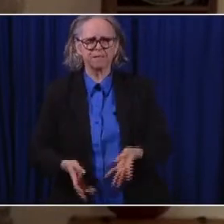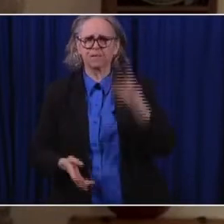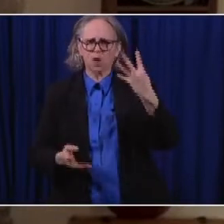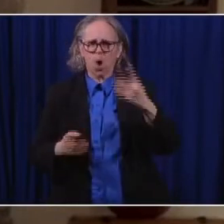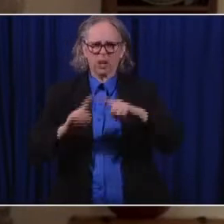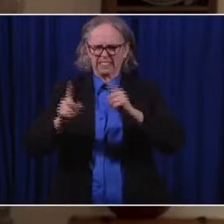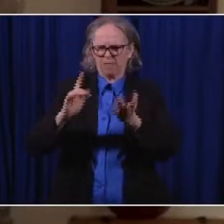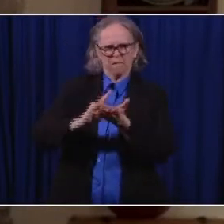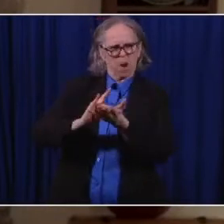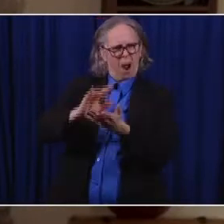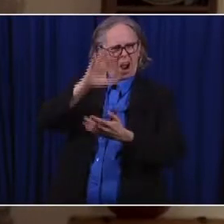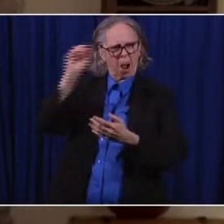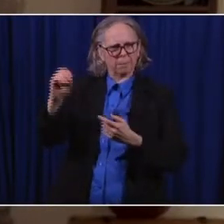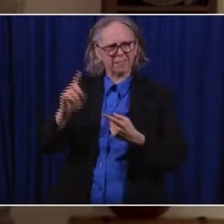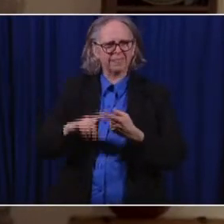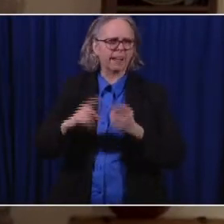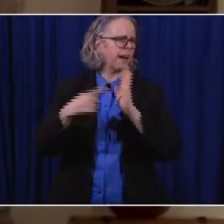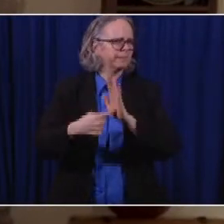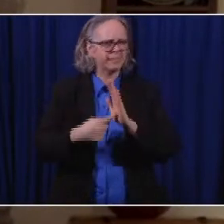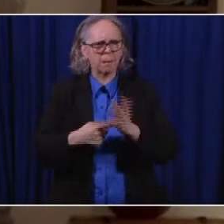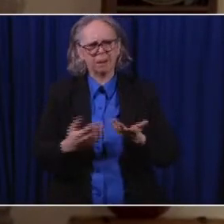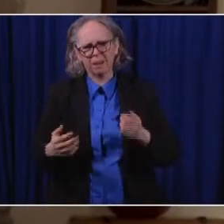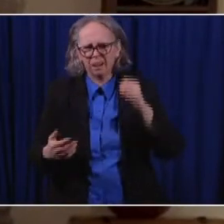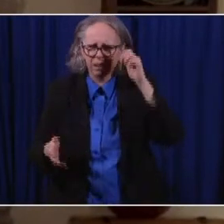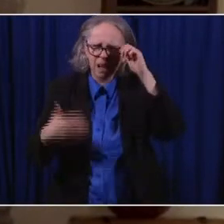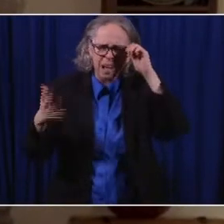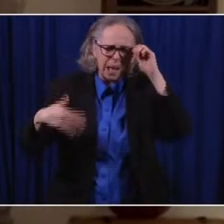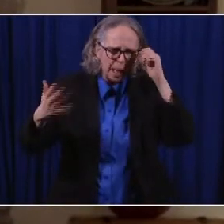two biggest ones, of course, are